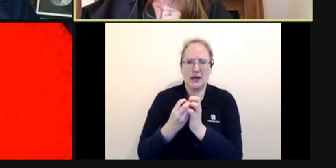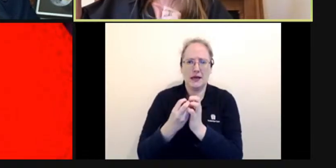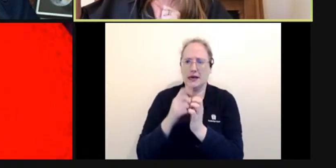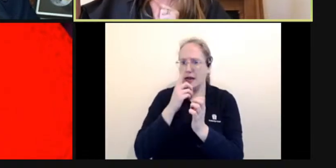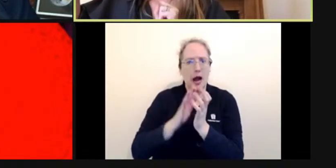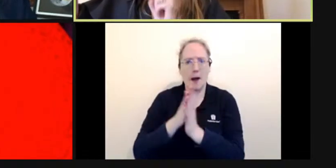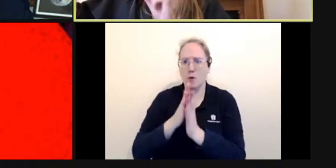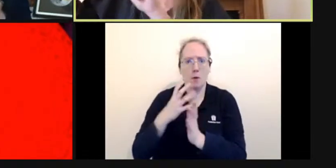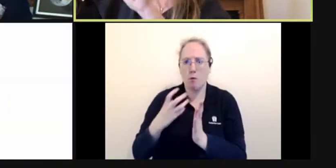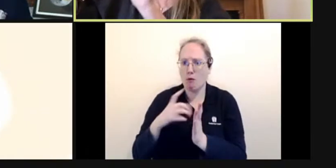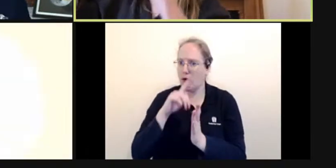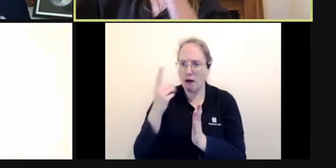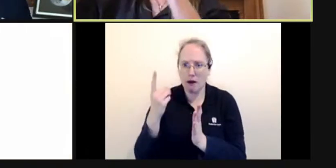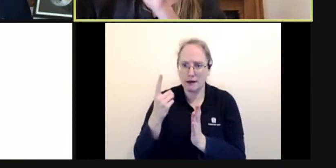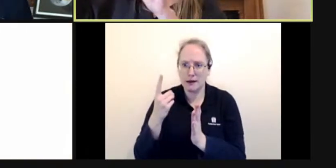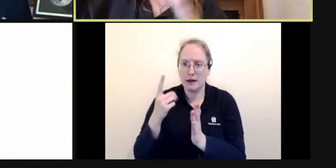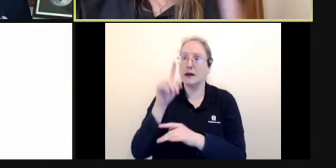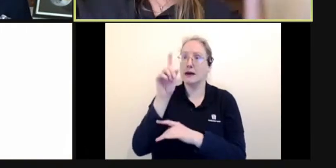happens.